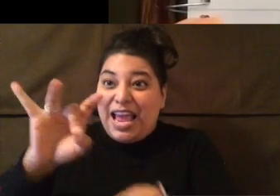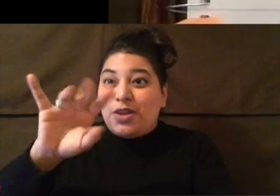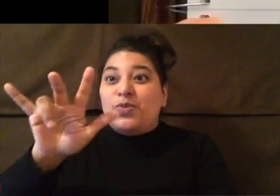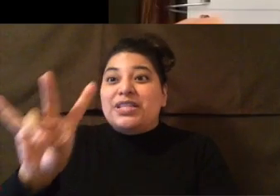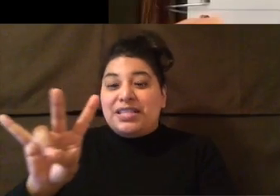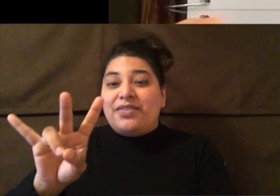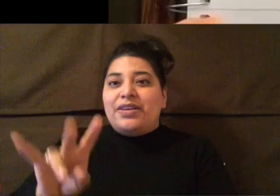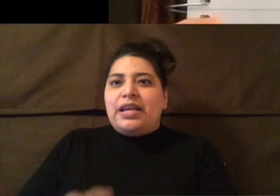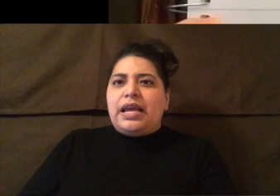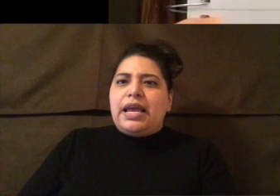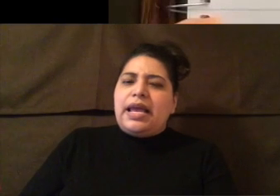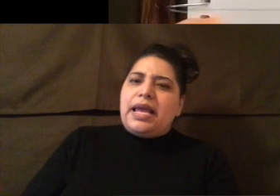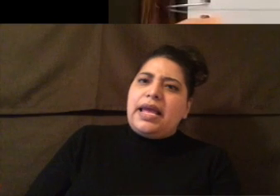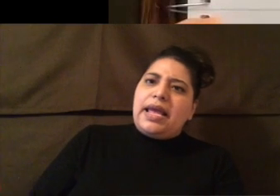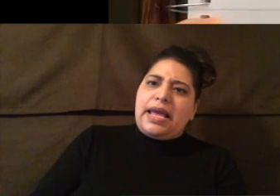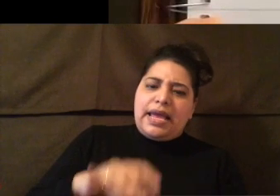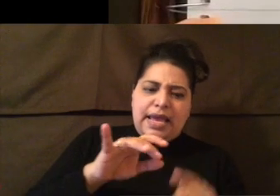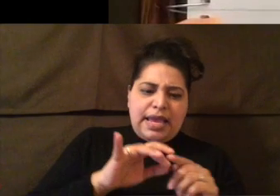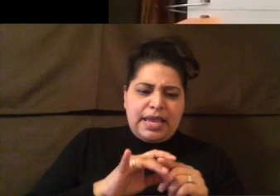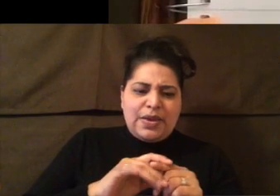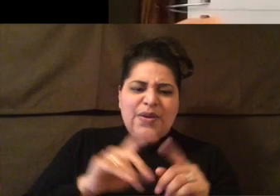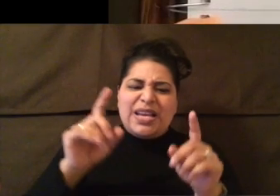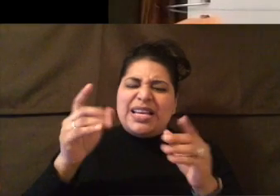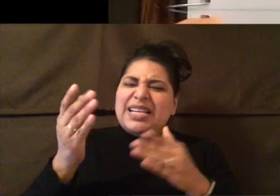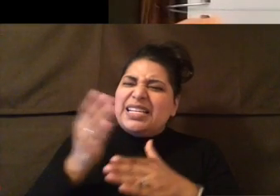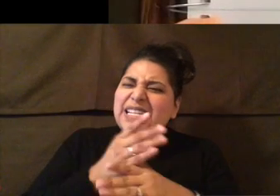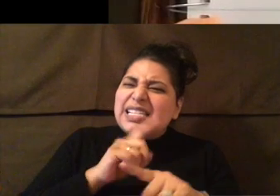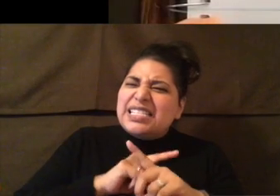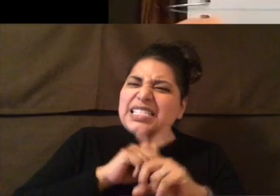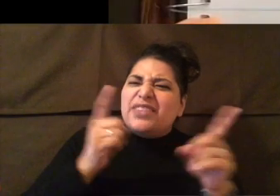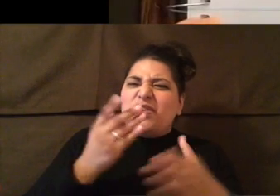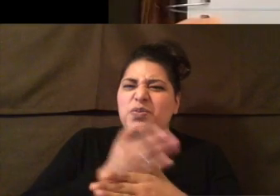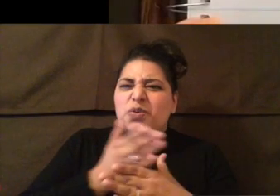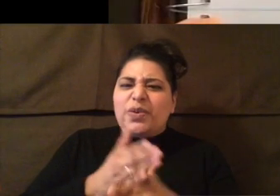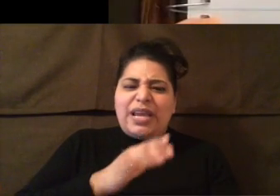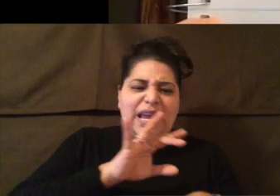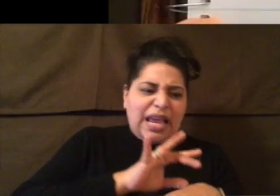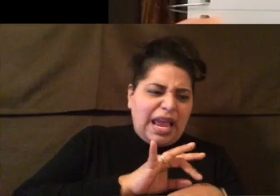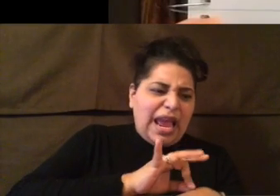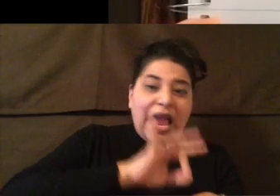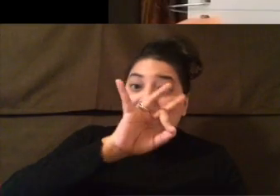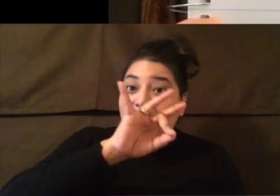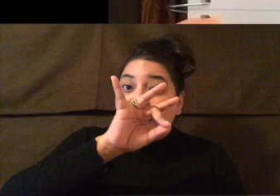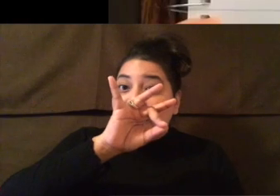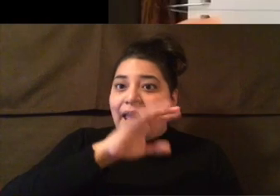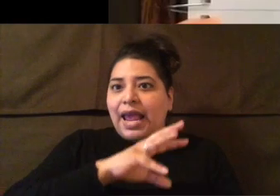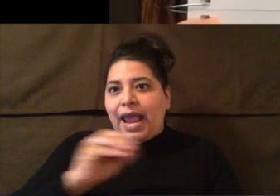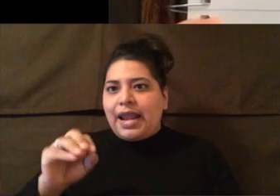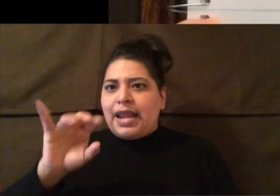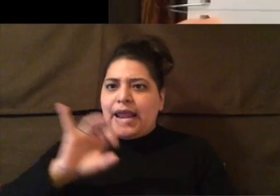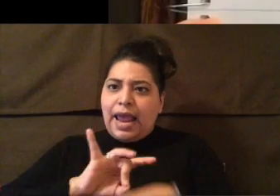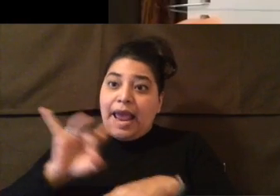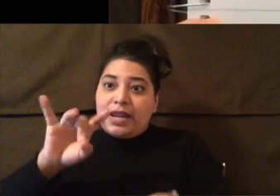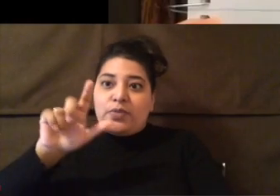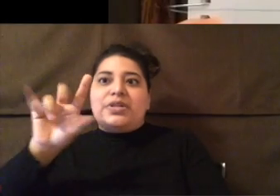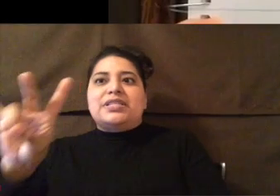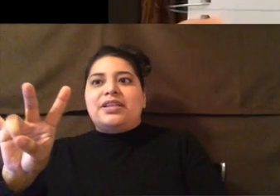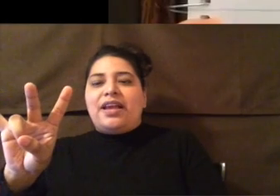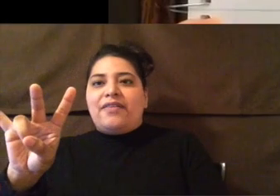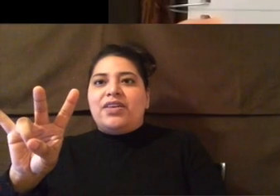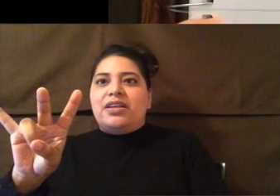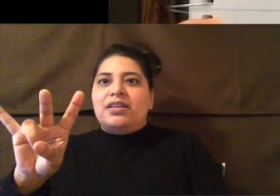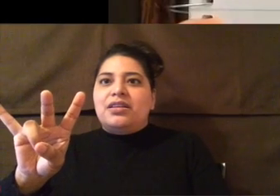look at your problem. You have 8 o'clock and 8:27. What's the difference? If you take the 27 minutes at your end time